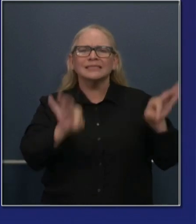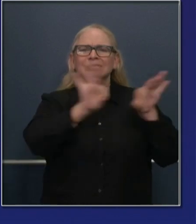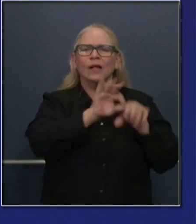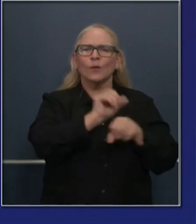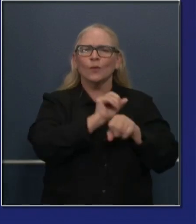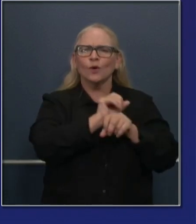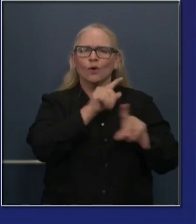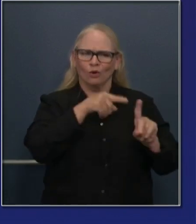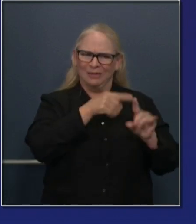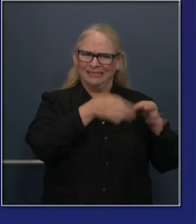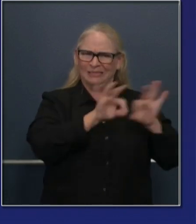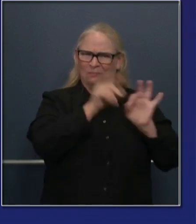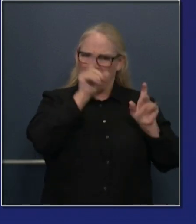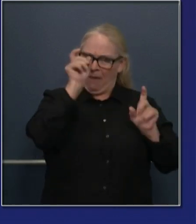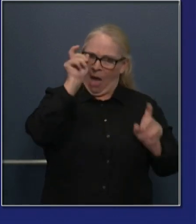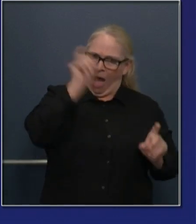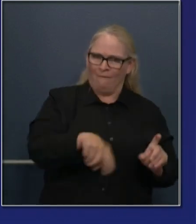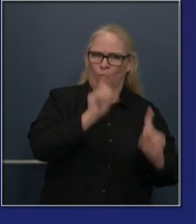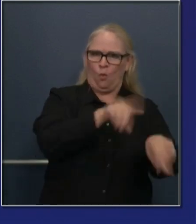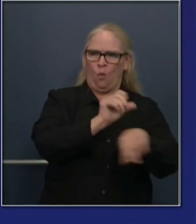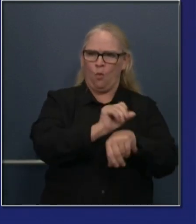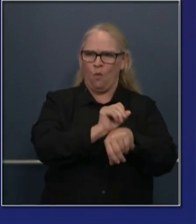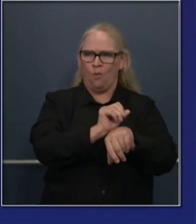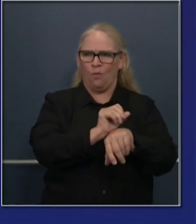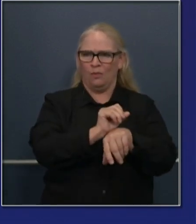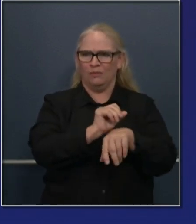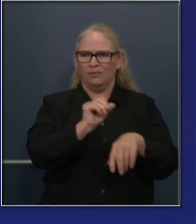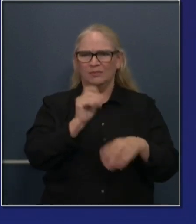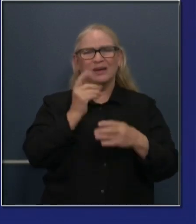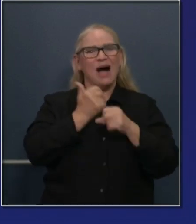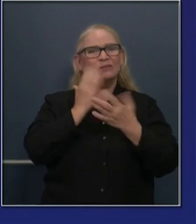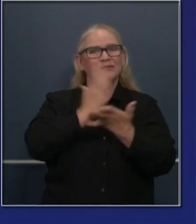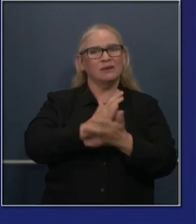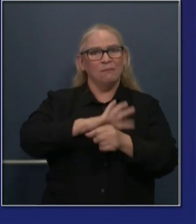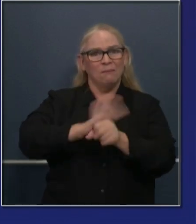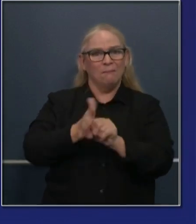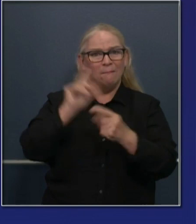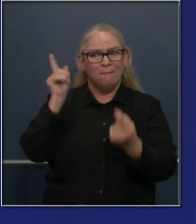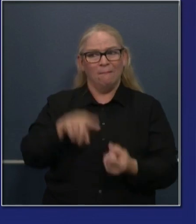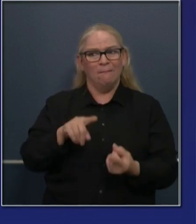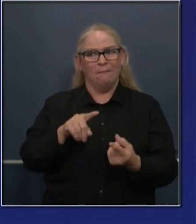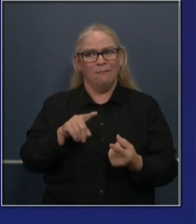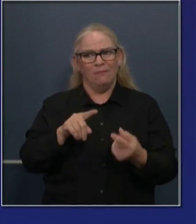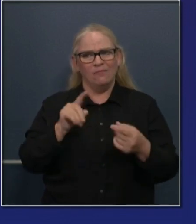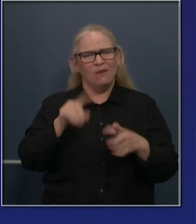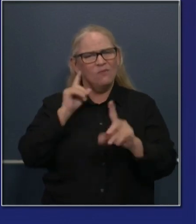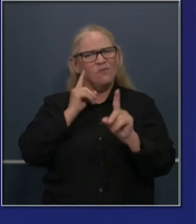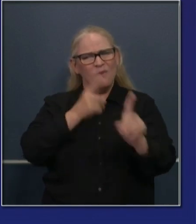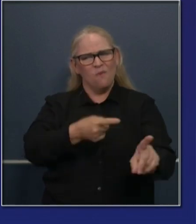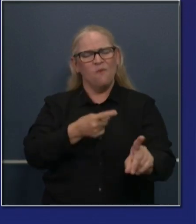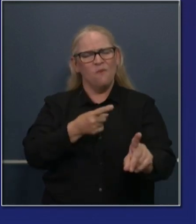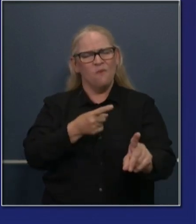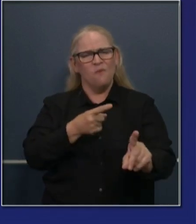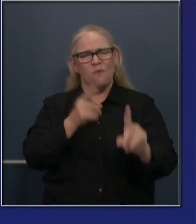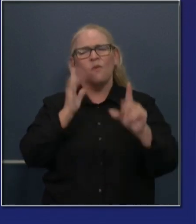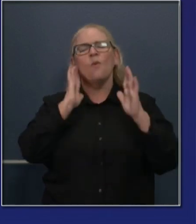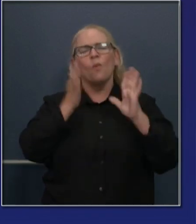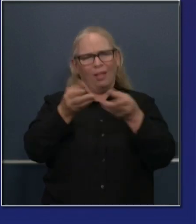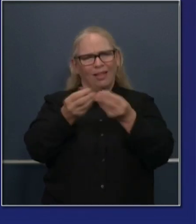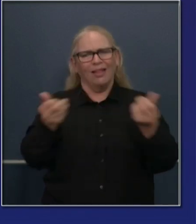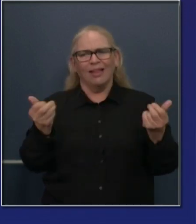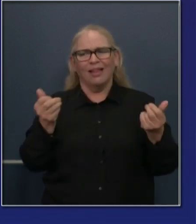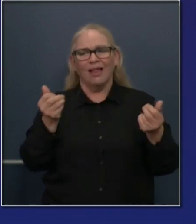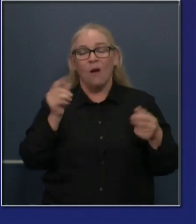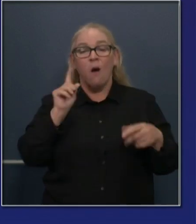of stopping the spread of COVID-19, extinguishing COVID-19, which we will do, it depends on our ability